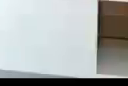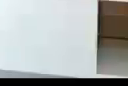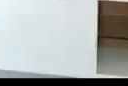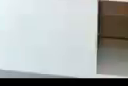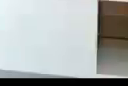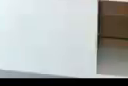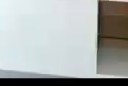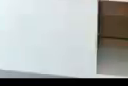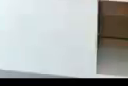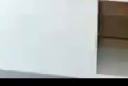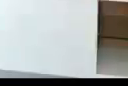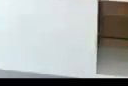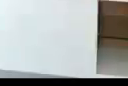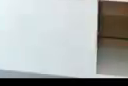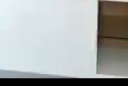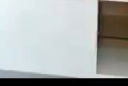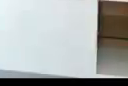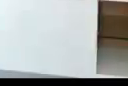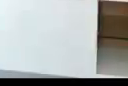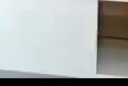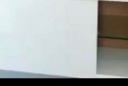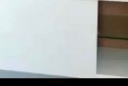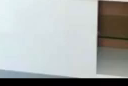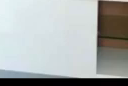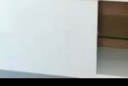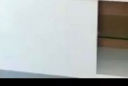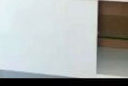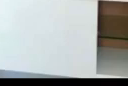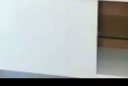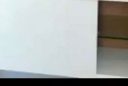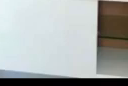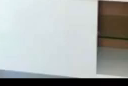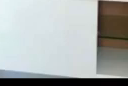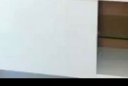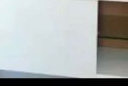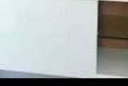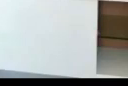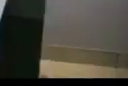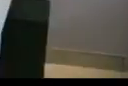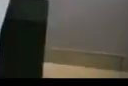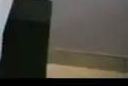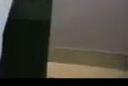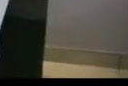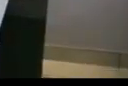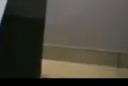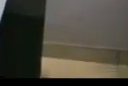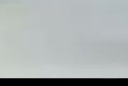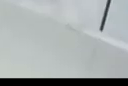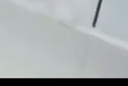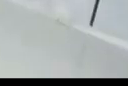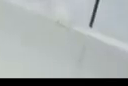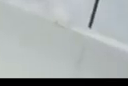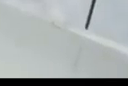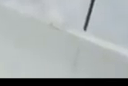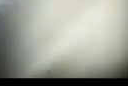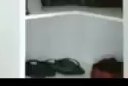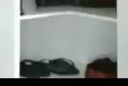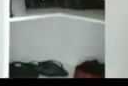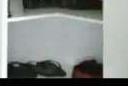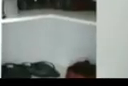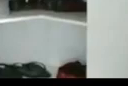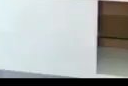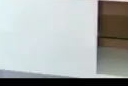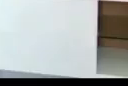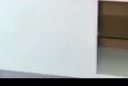recommend kosher compared to other companies in the market, I believe they are the best.